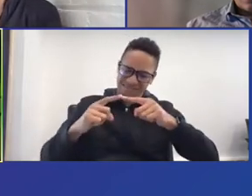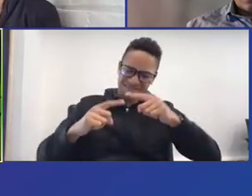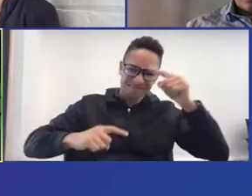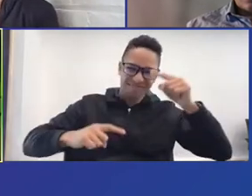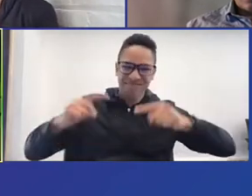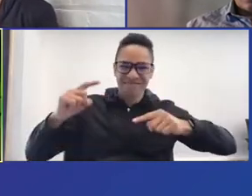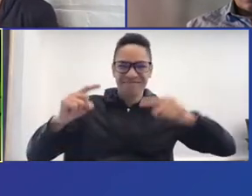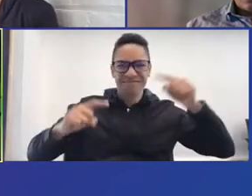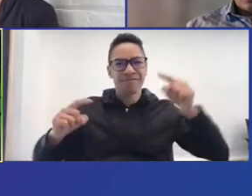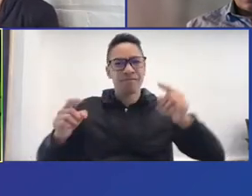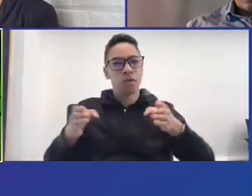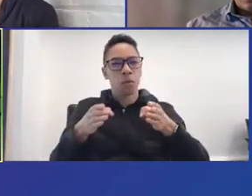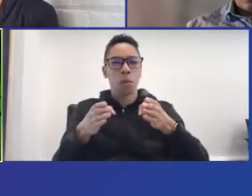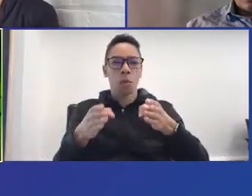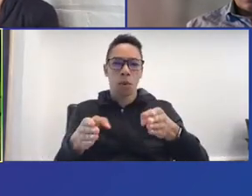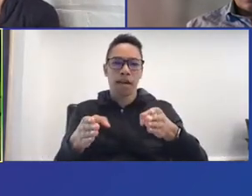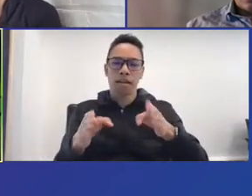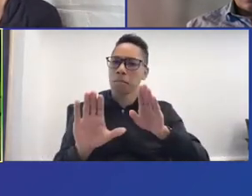Brown people, really.